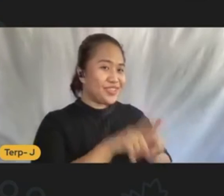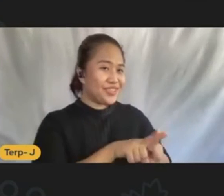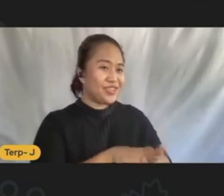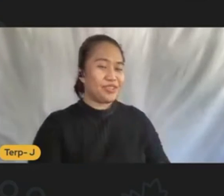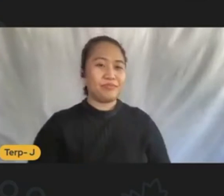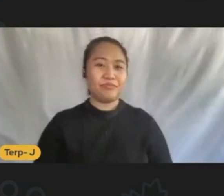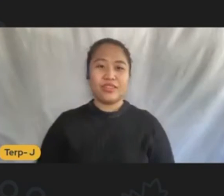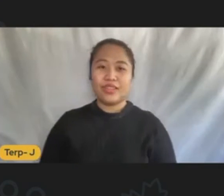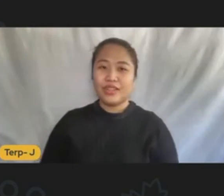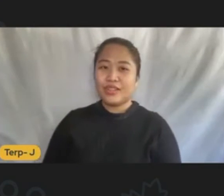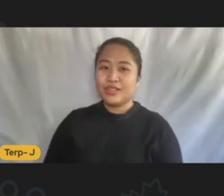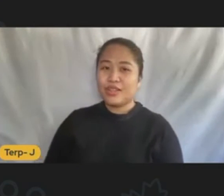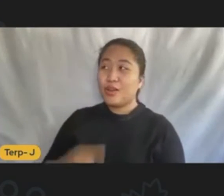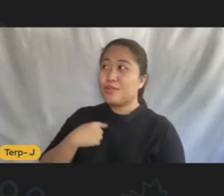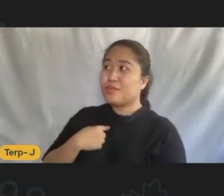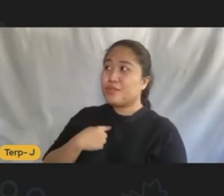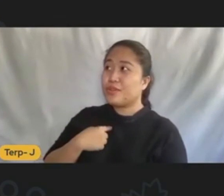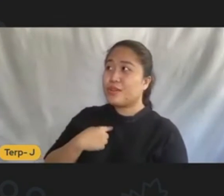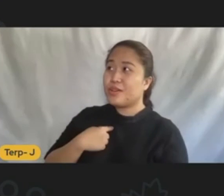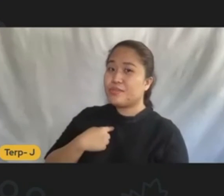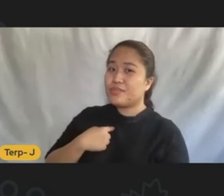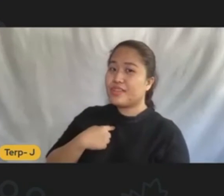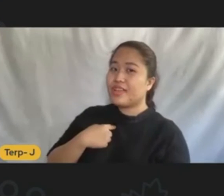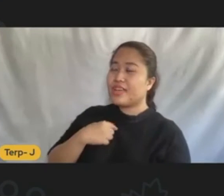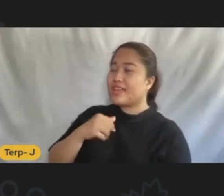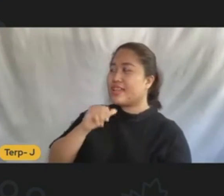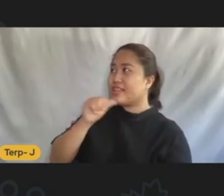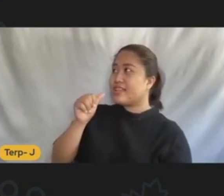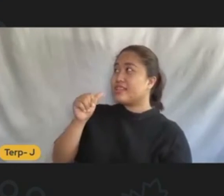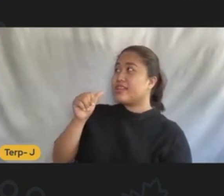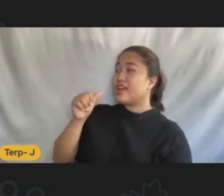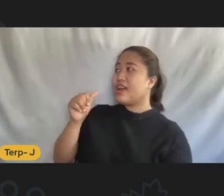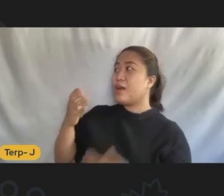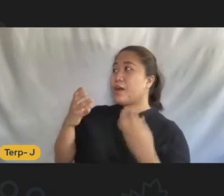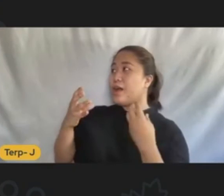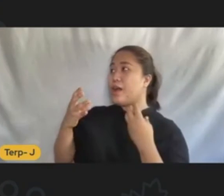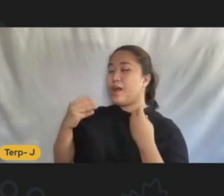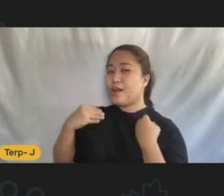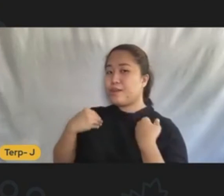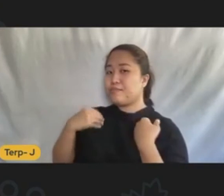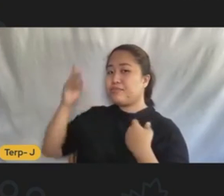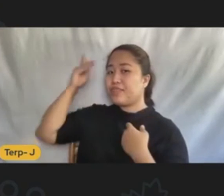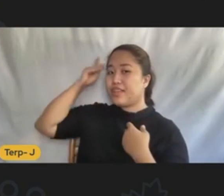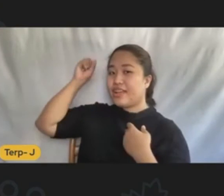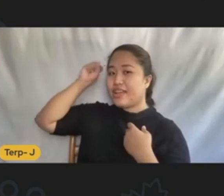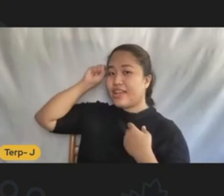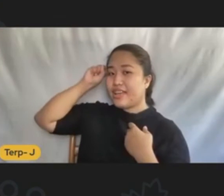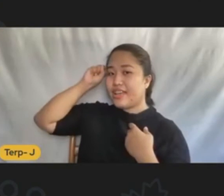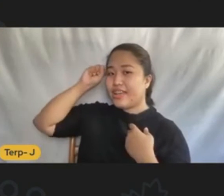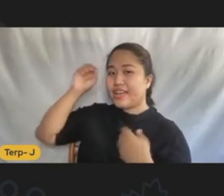because if she didn't have Down syndrome, then she would be really mean to